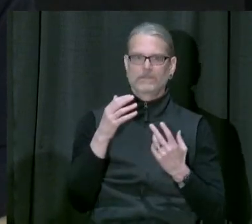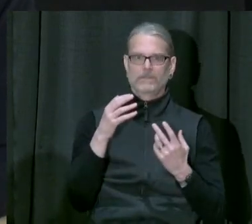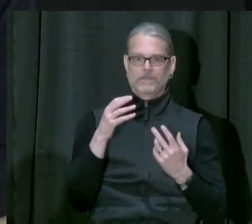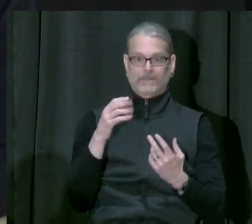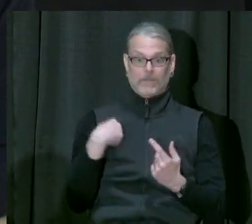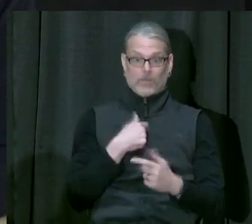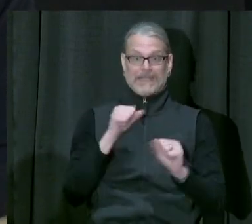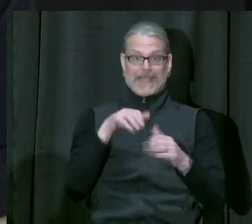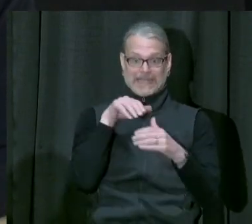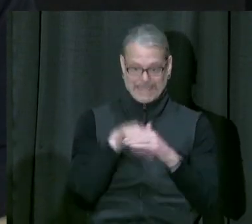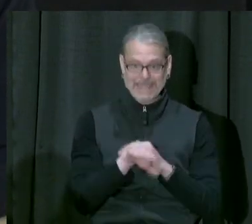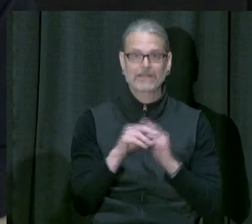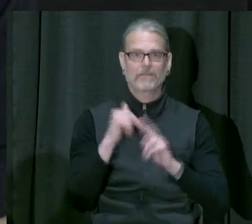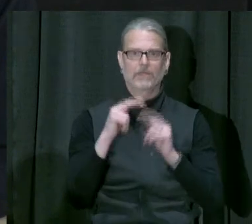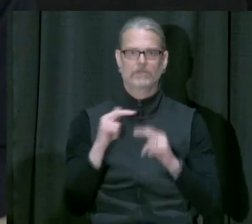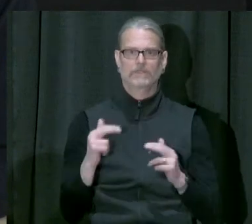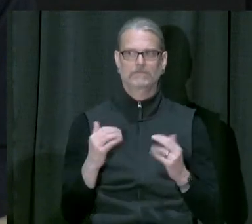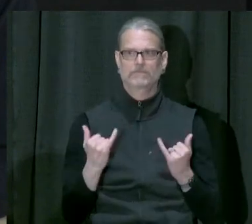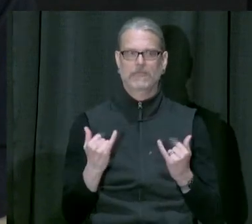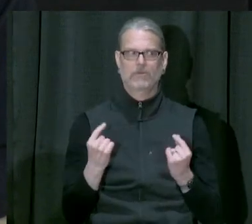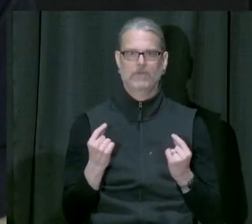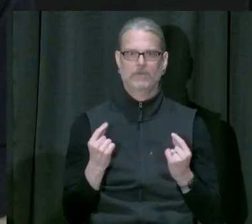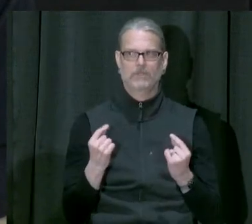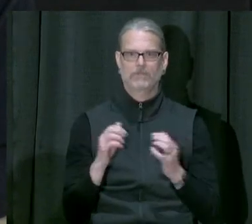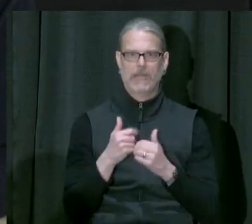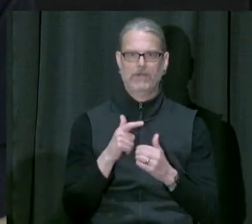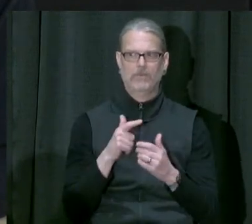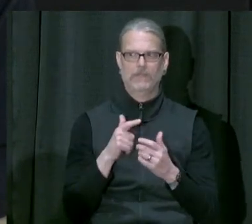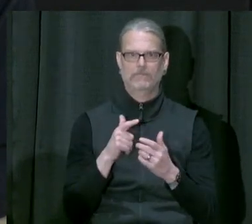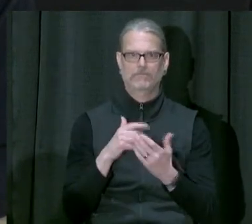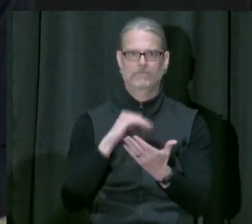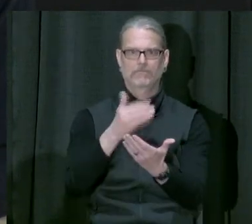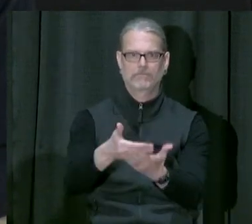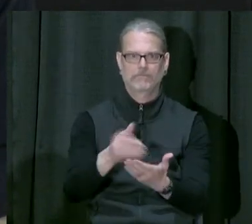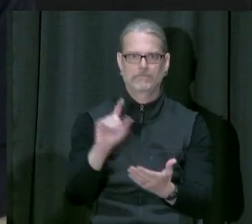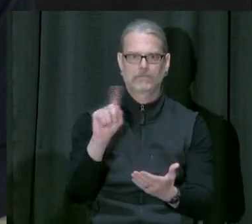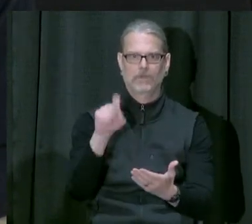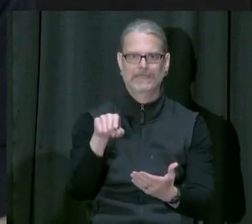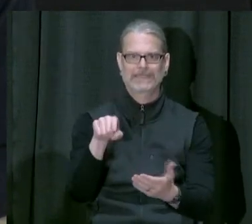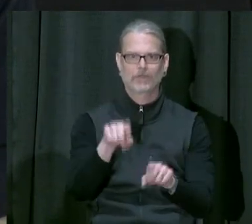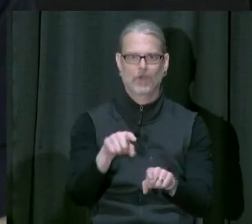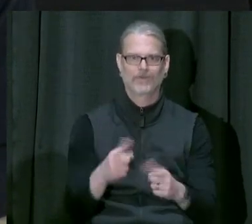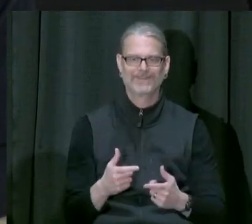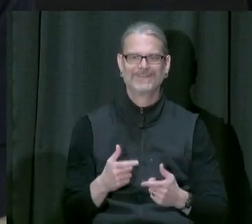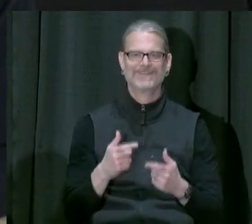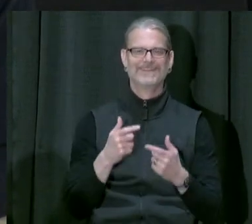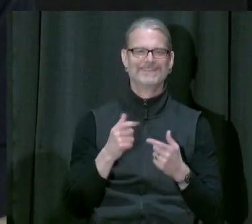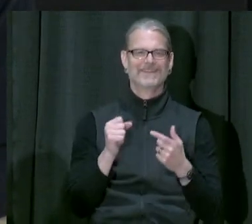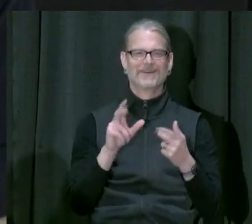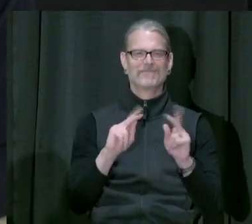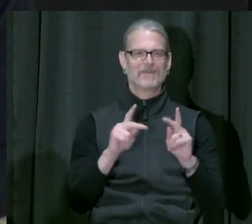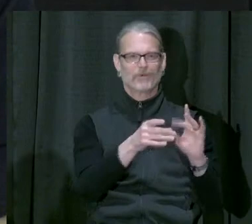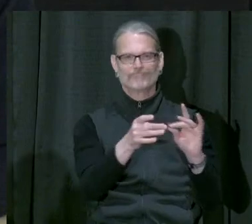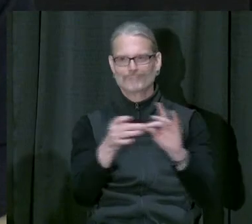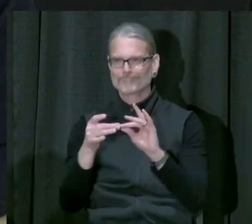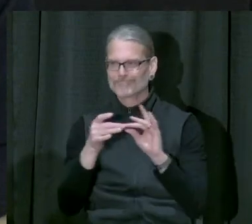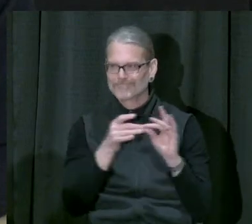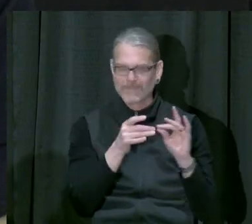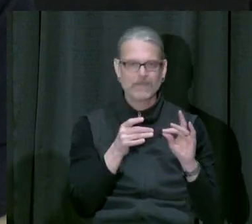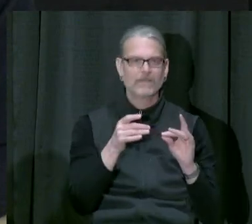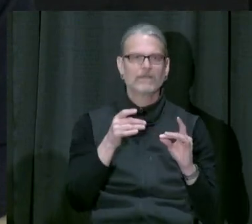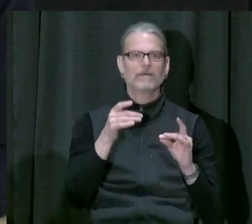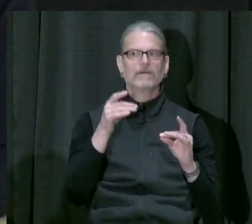get in the building? And we met, talked with those people, and heard there about Good Maps